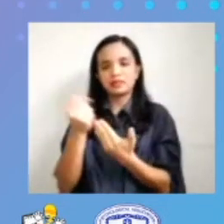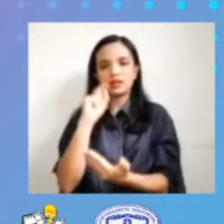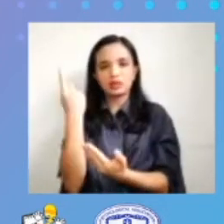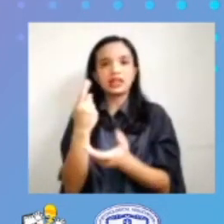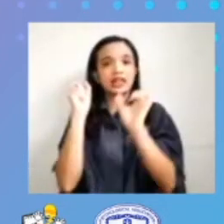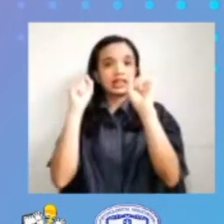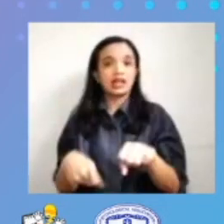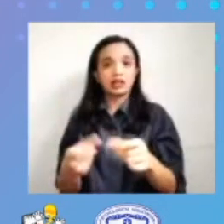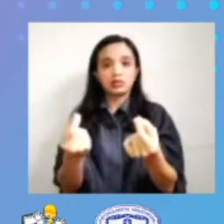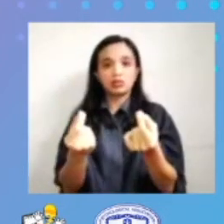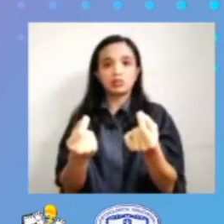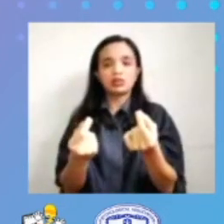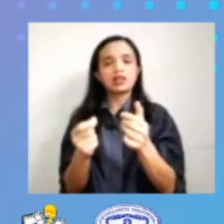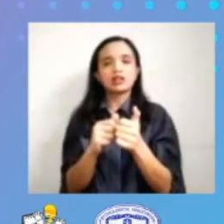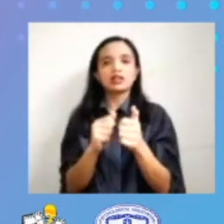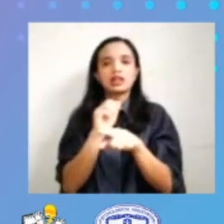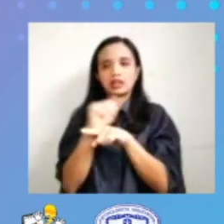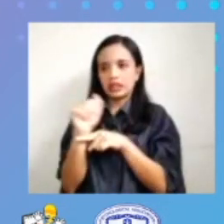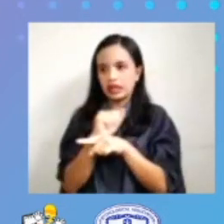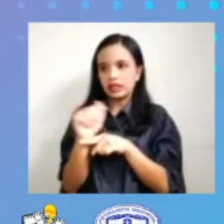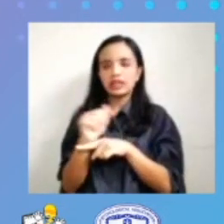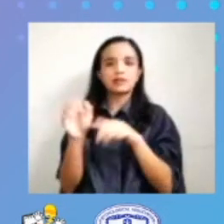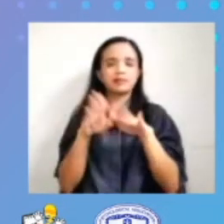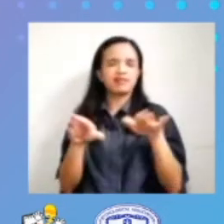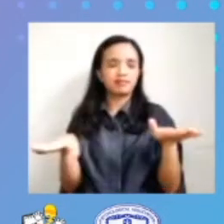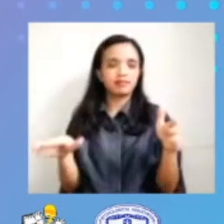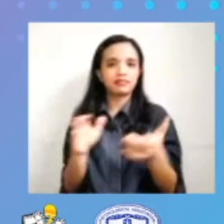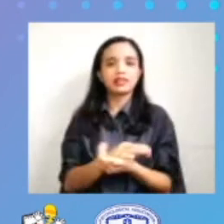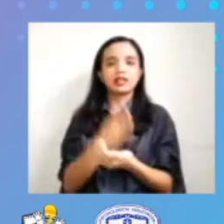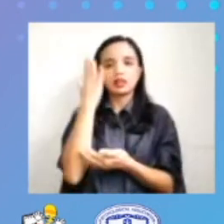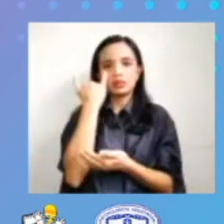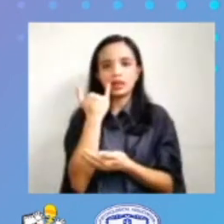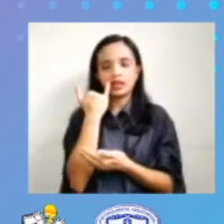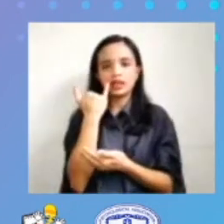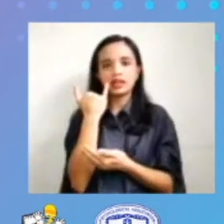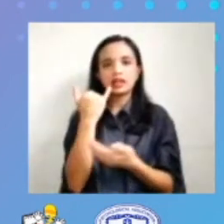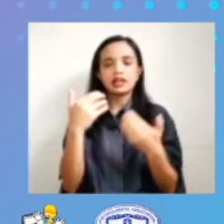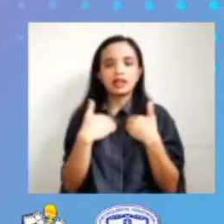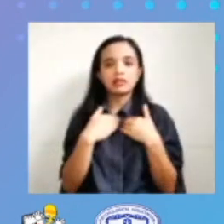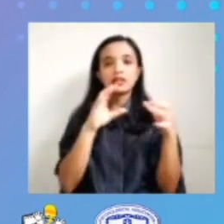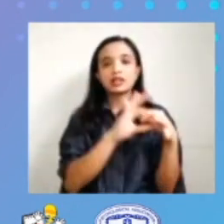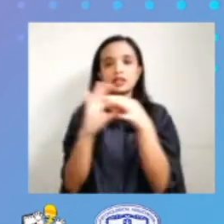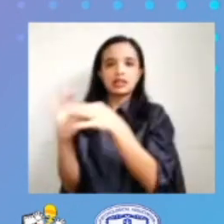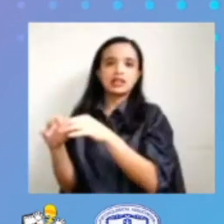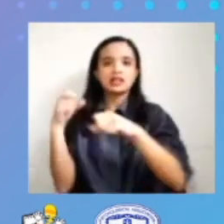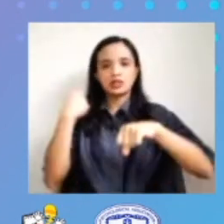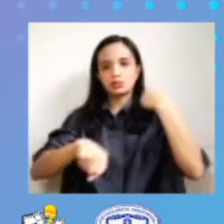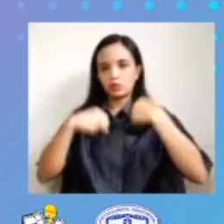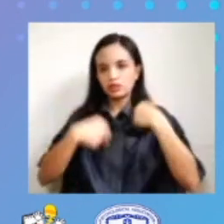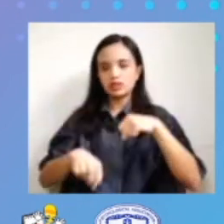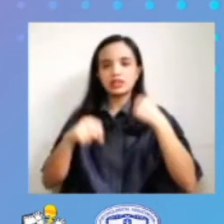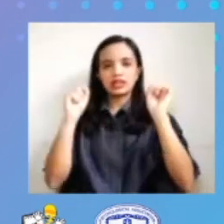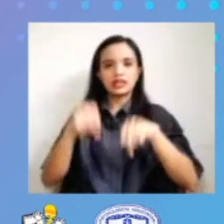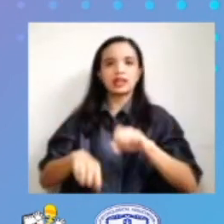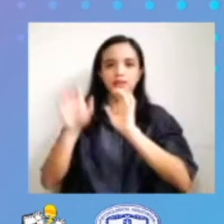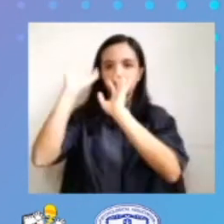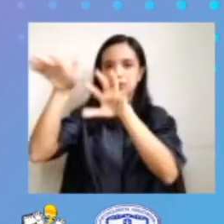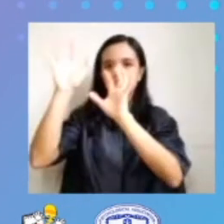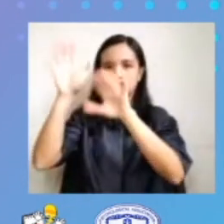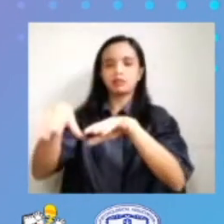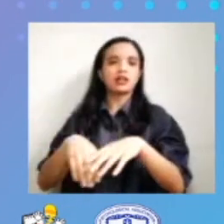animal sounds and okay, let's now pretend to be like a frog, like hop like a frog. Parang they get to move, so they're building the habit